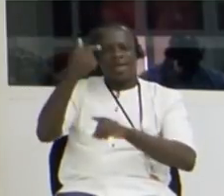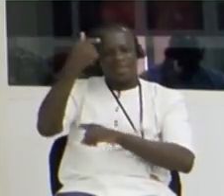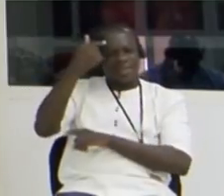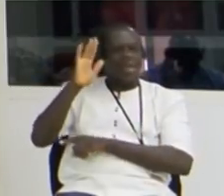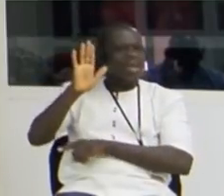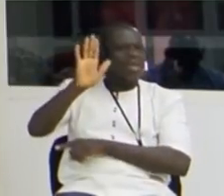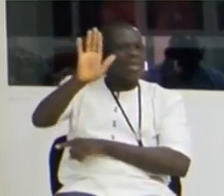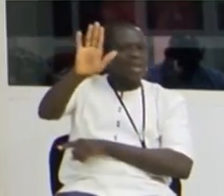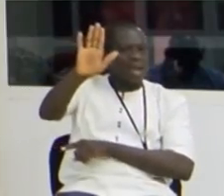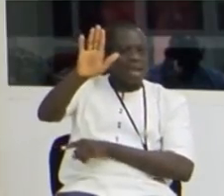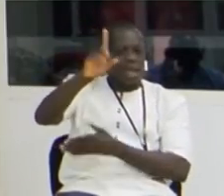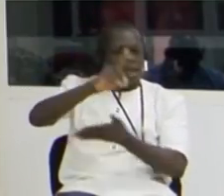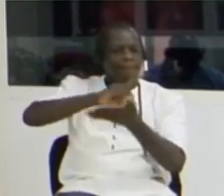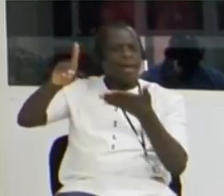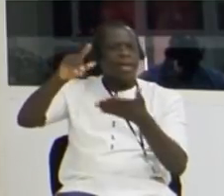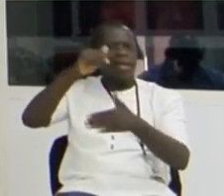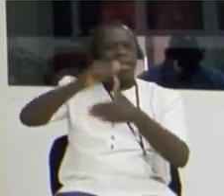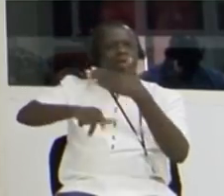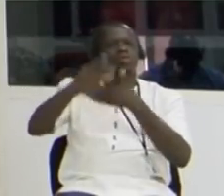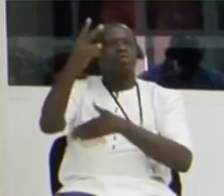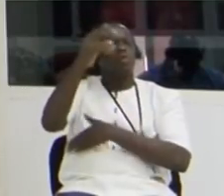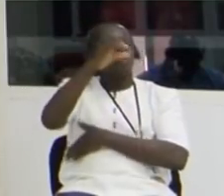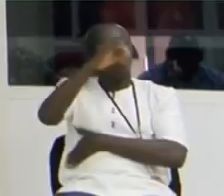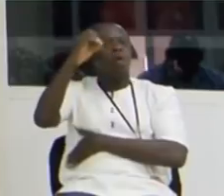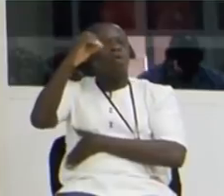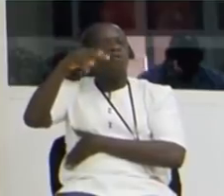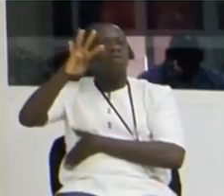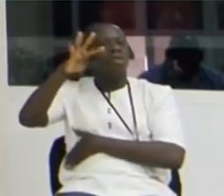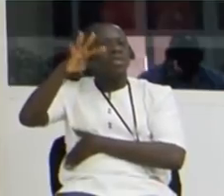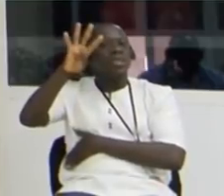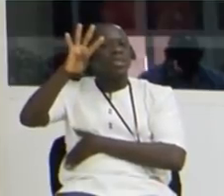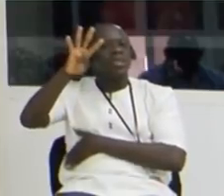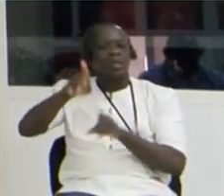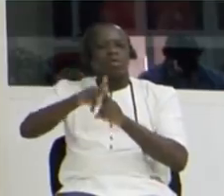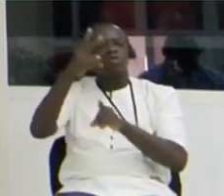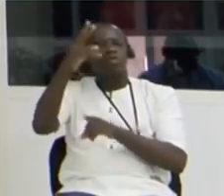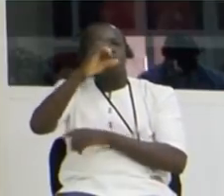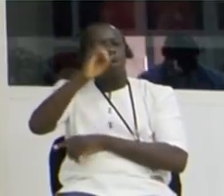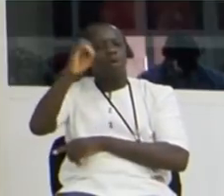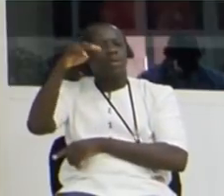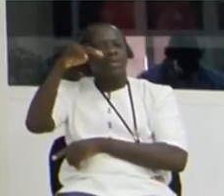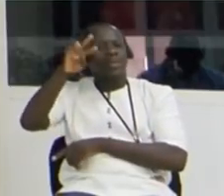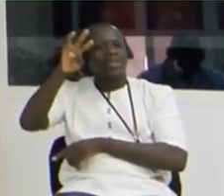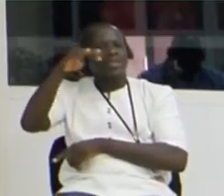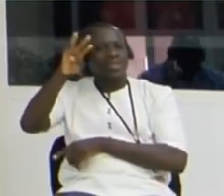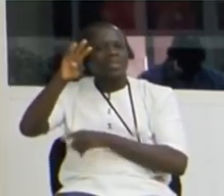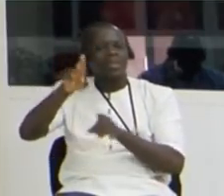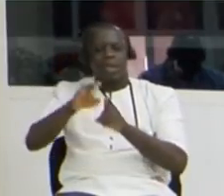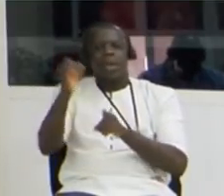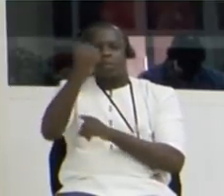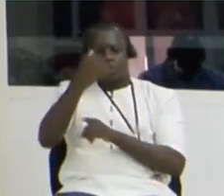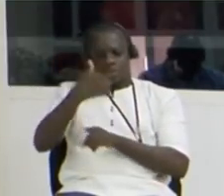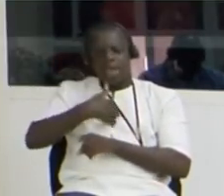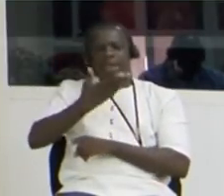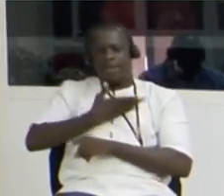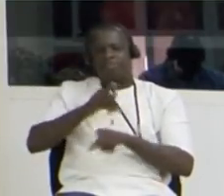part, in 2014, 13, when, because I have that relationship with